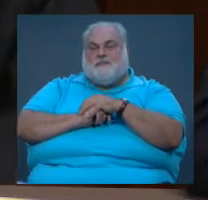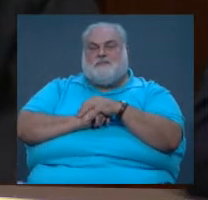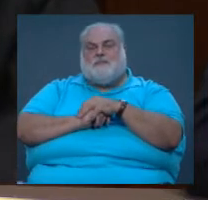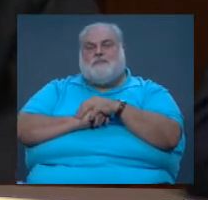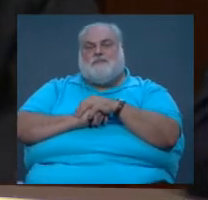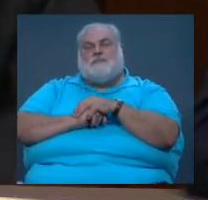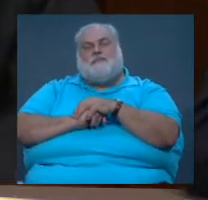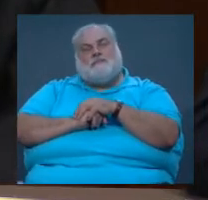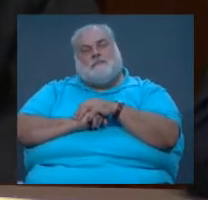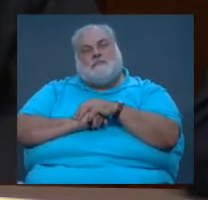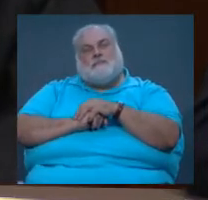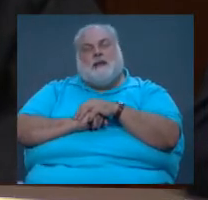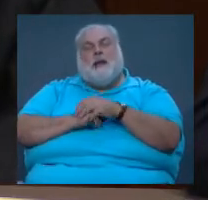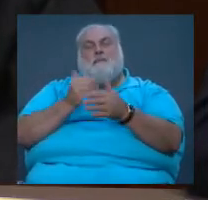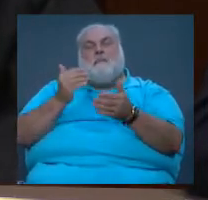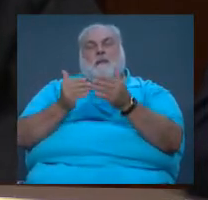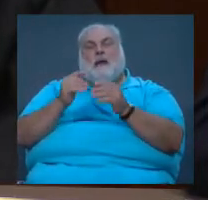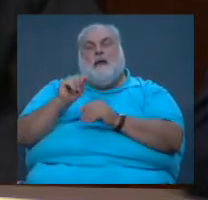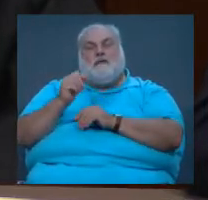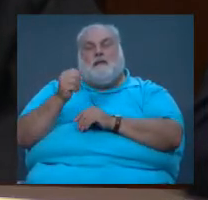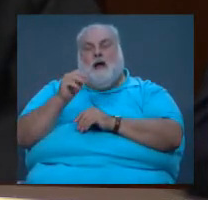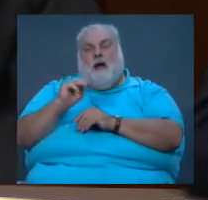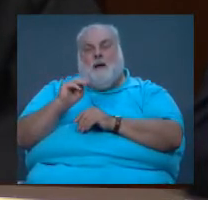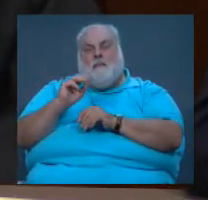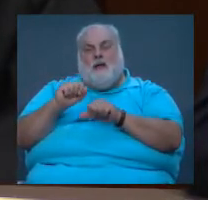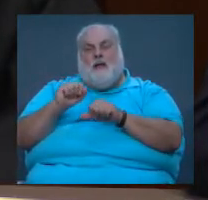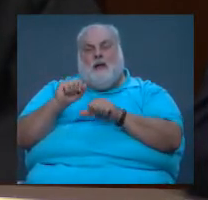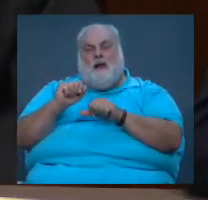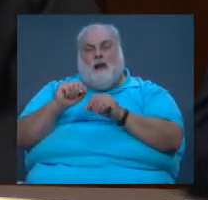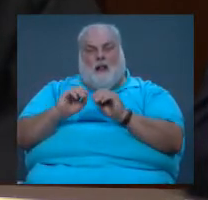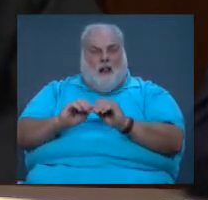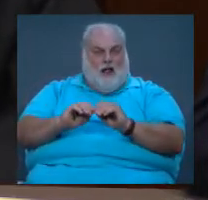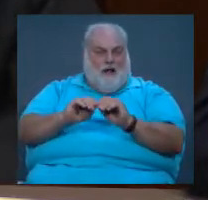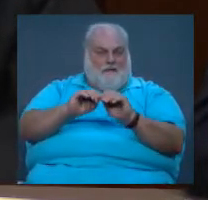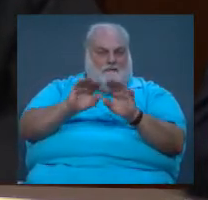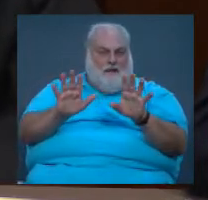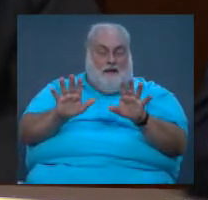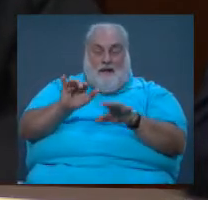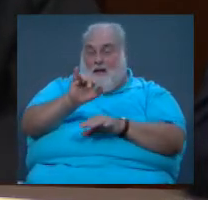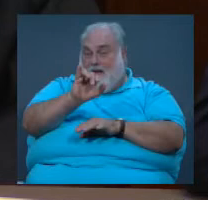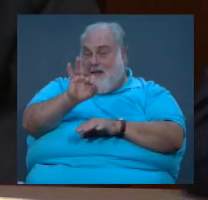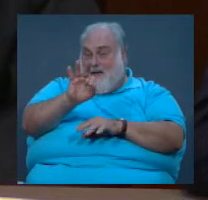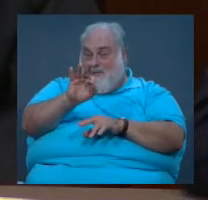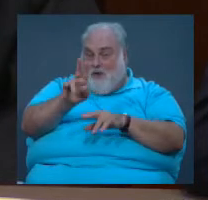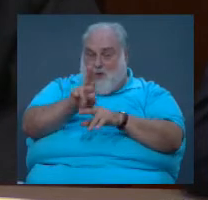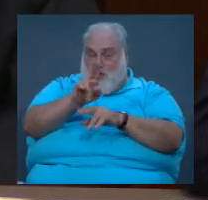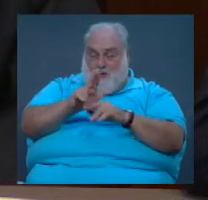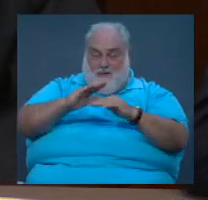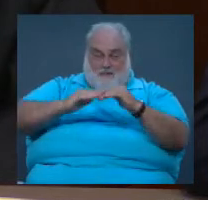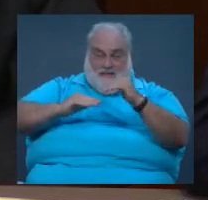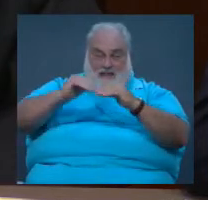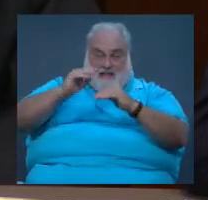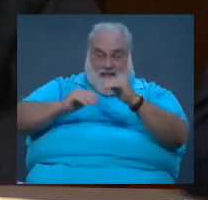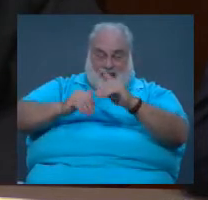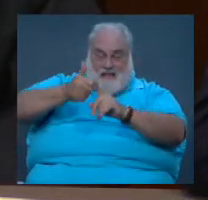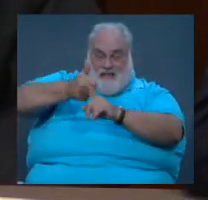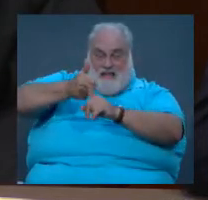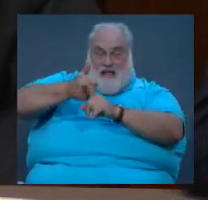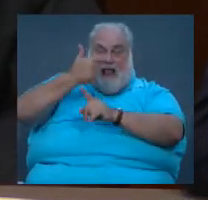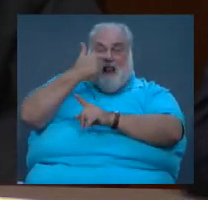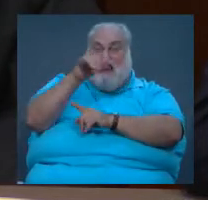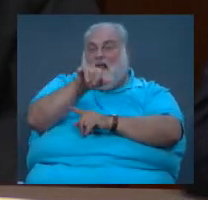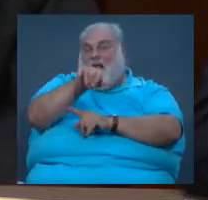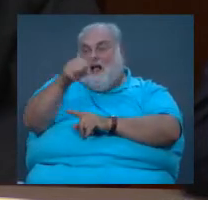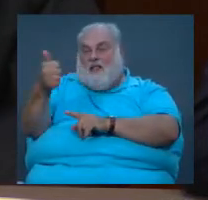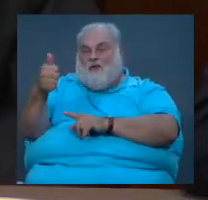Again, I think, and maybe Tom can interject, but if they use the facility just like anybody else, they pay